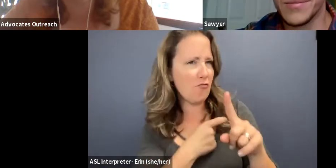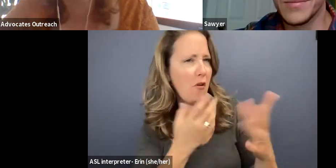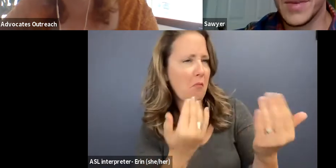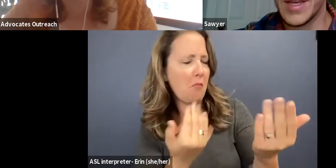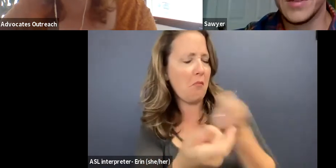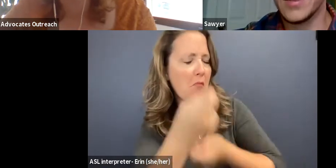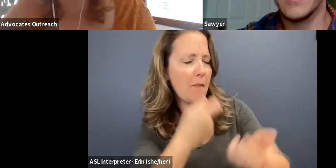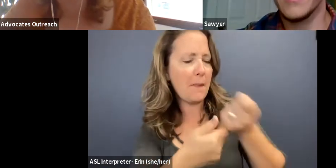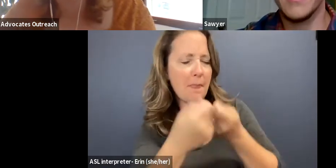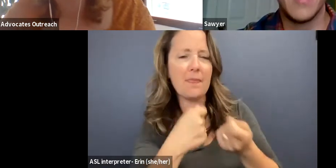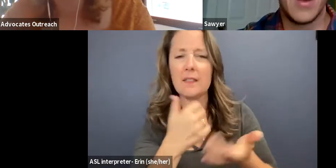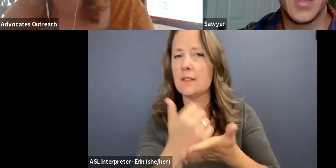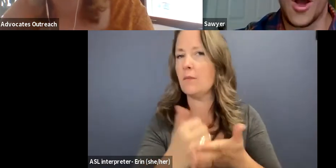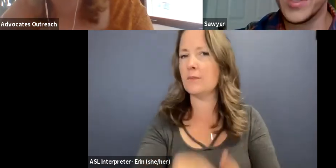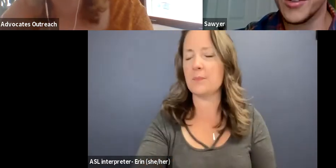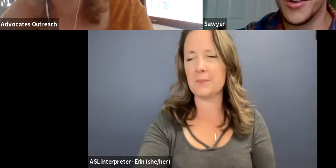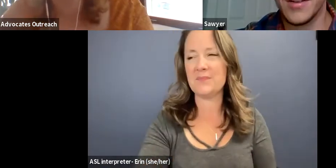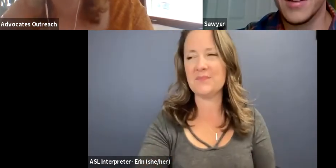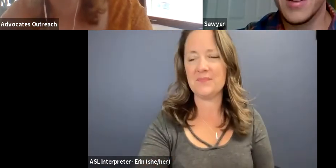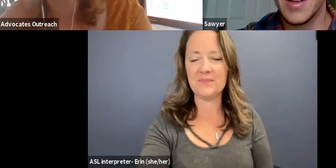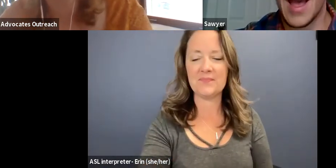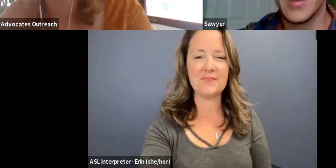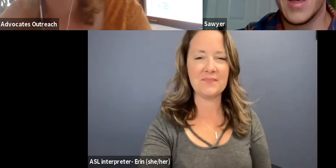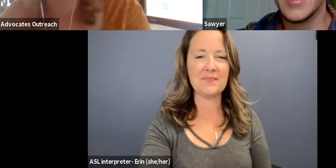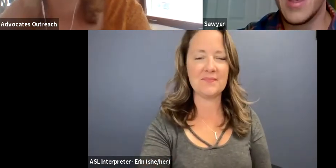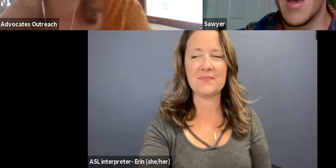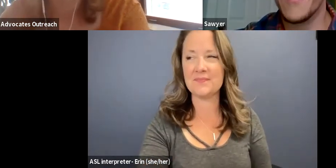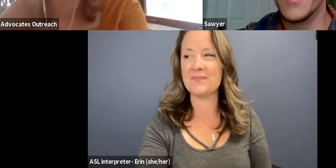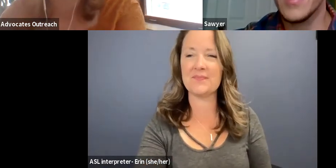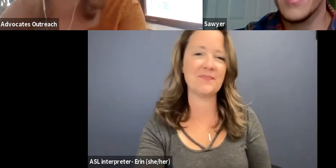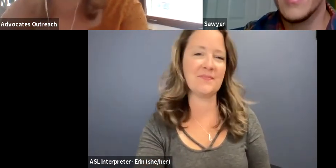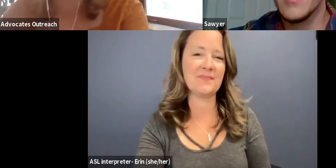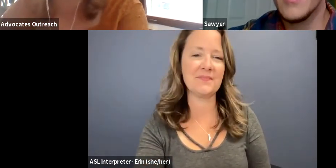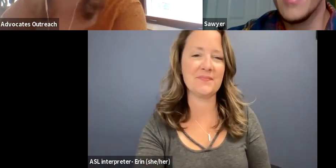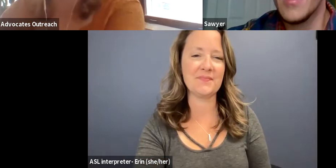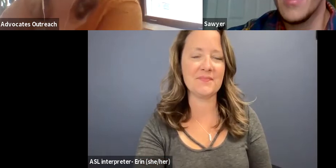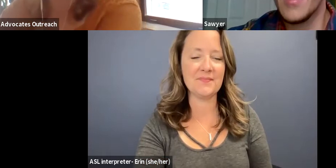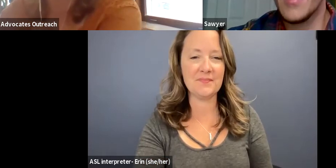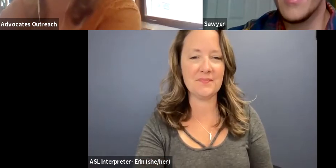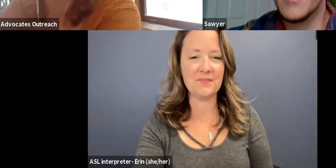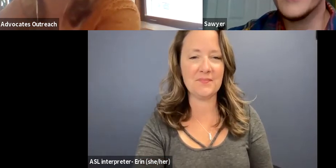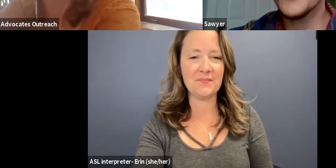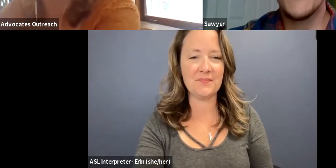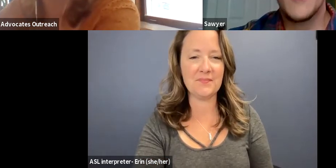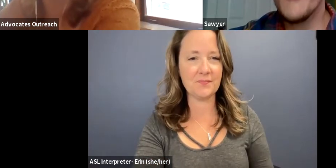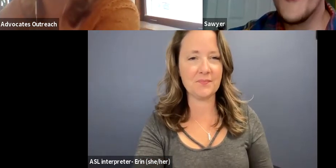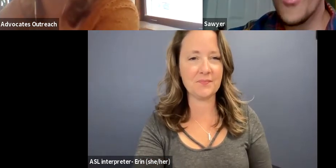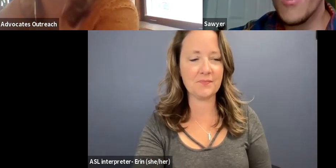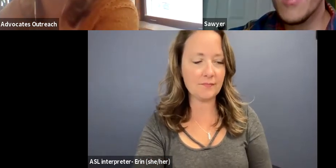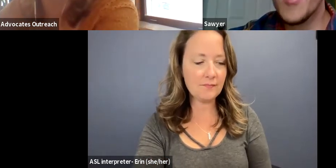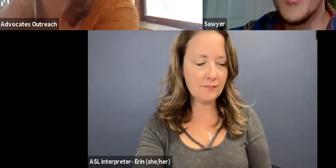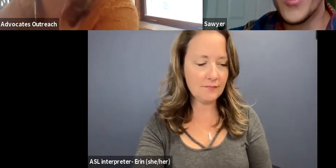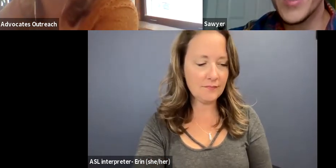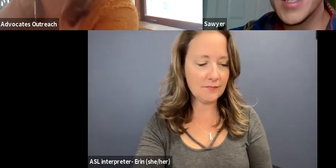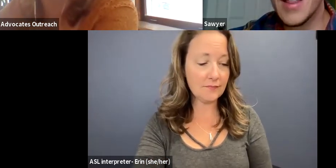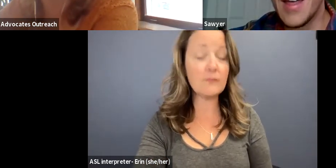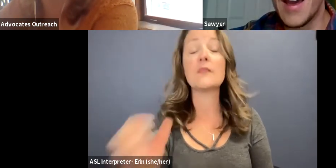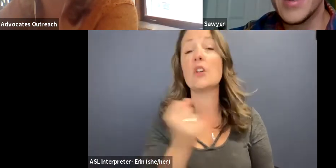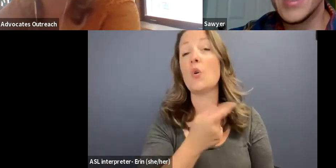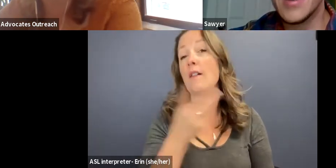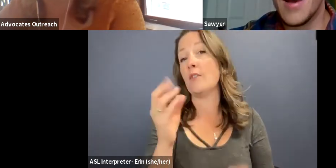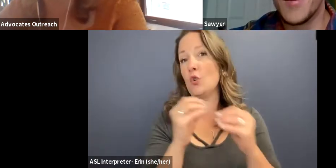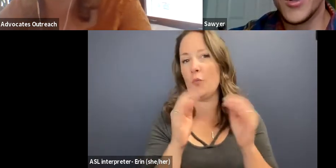say like, you know what, I'm really glad you asked about that. I might need some time to think about the best way to explain that. Or I